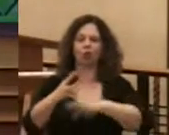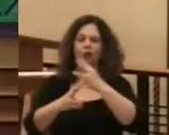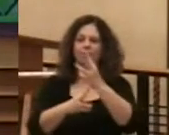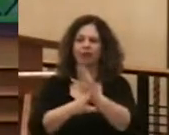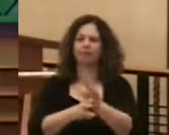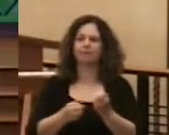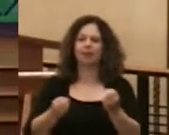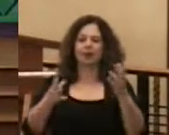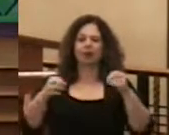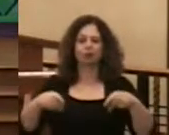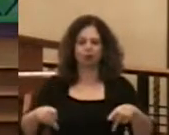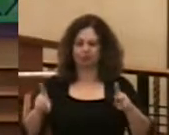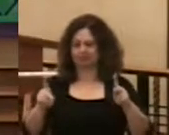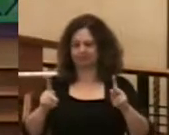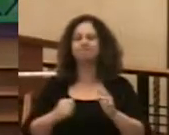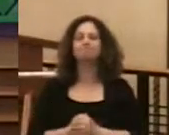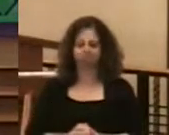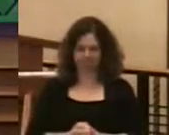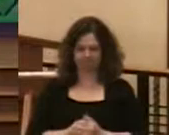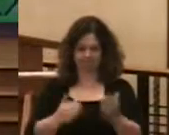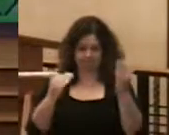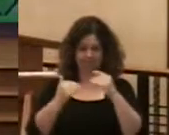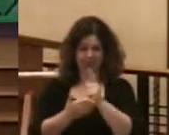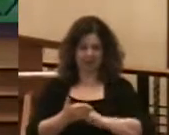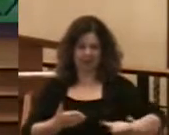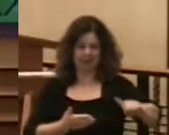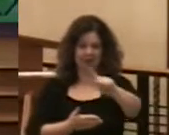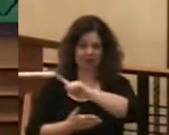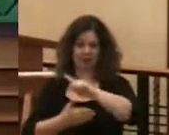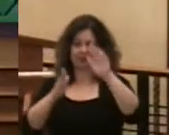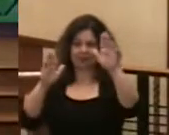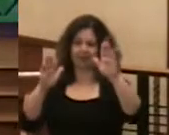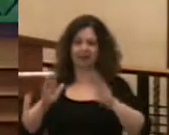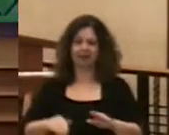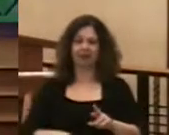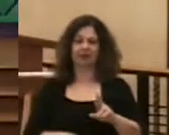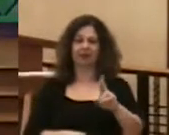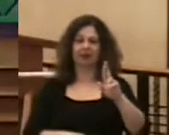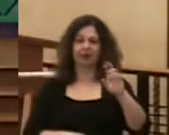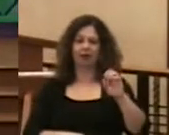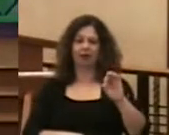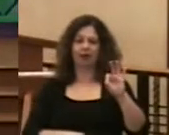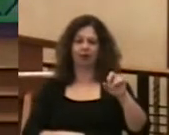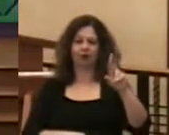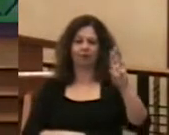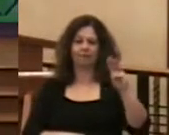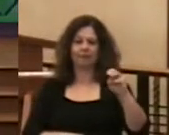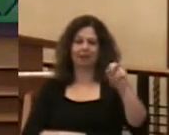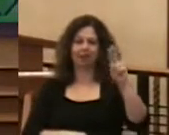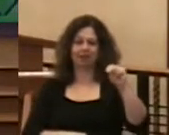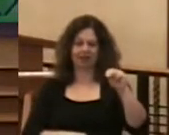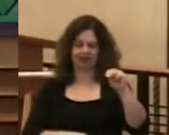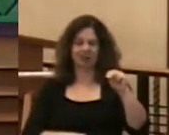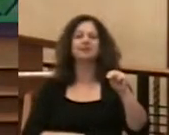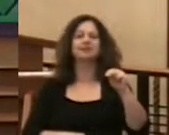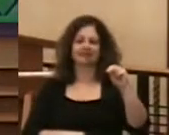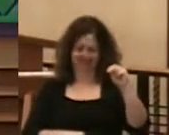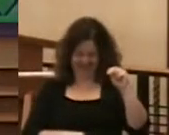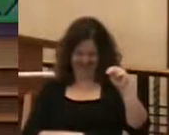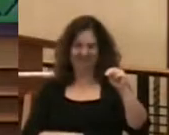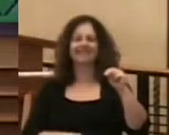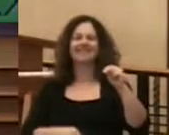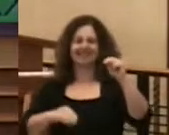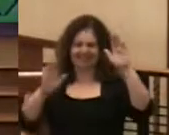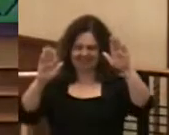well. Next Sunday is Reformation Sunday, and so we encourage you, if you are so inclined, to wear red, which is the